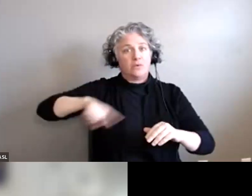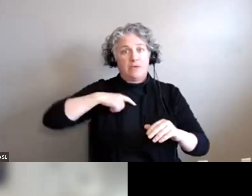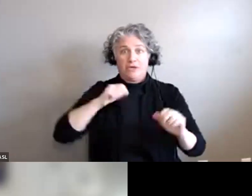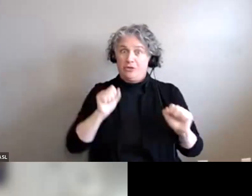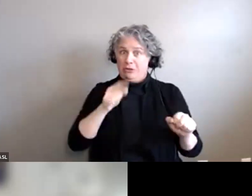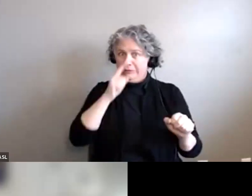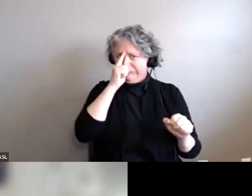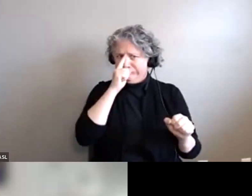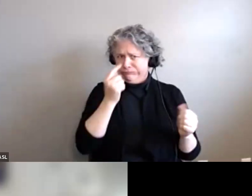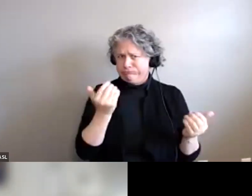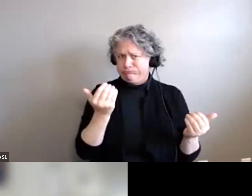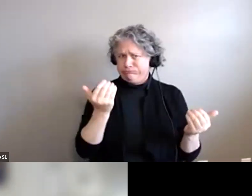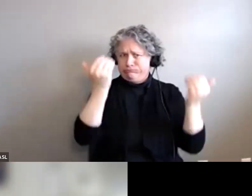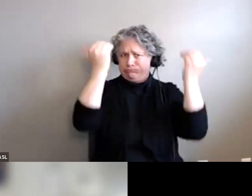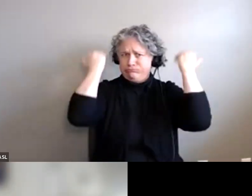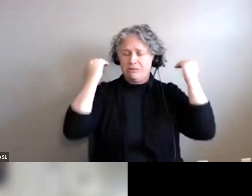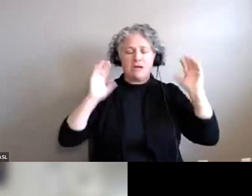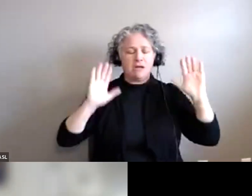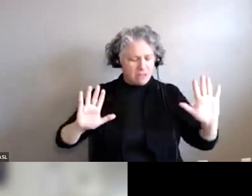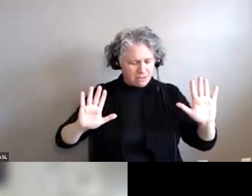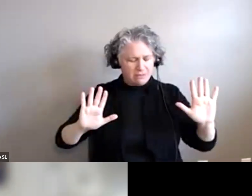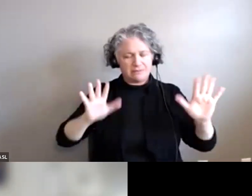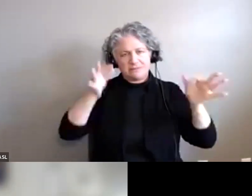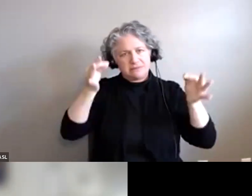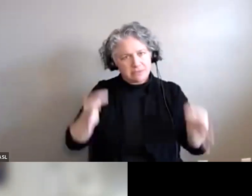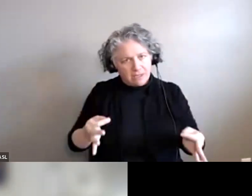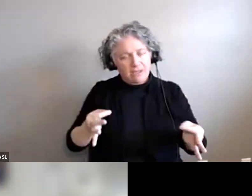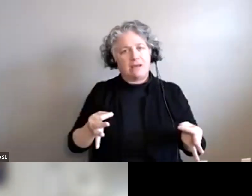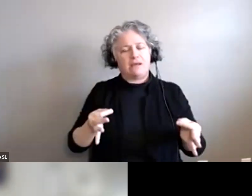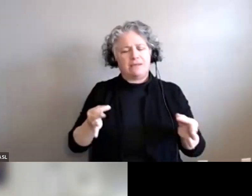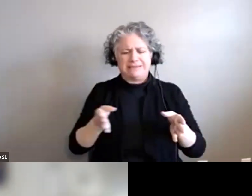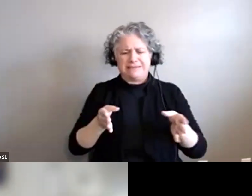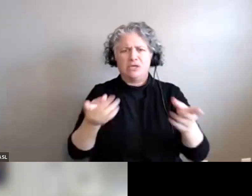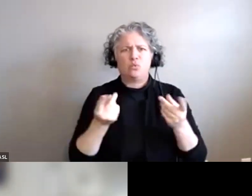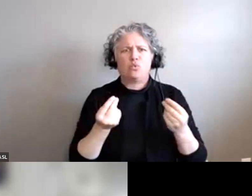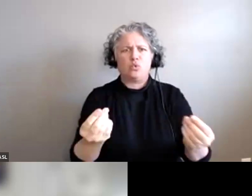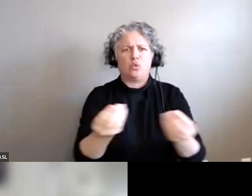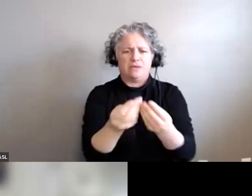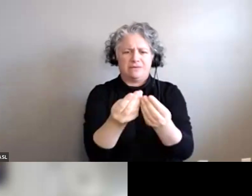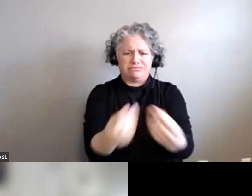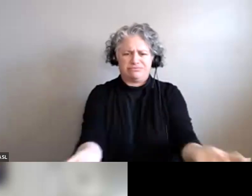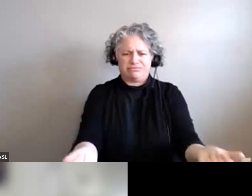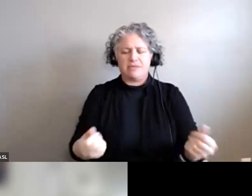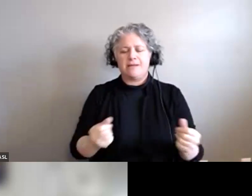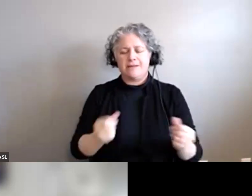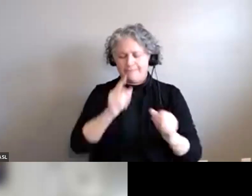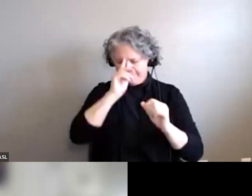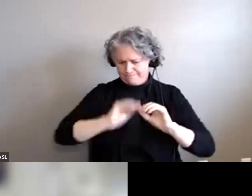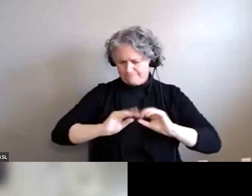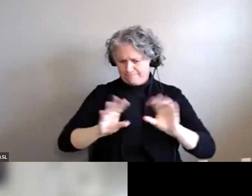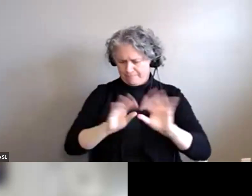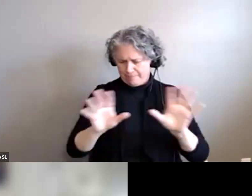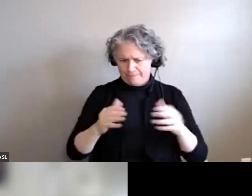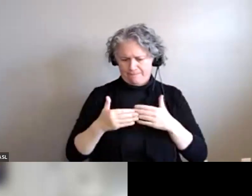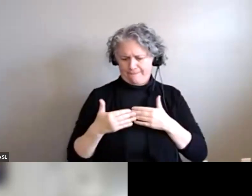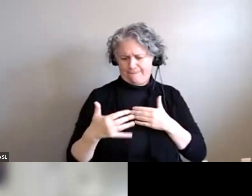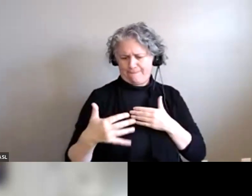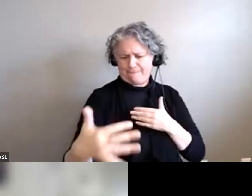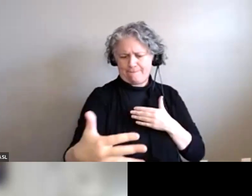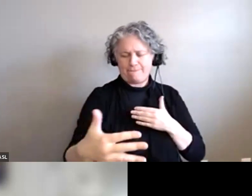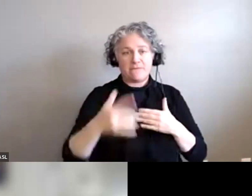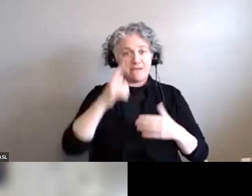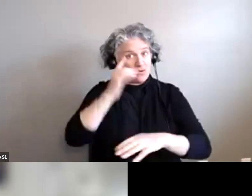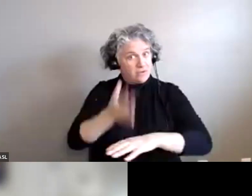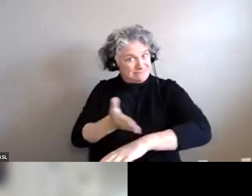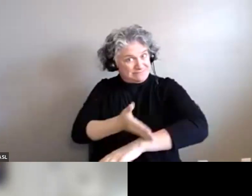we clarified our path forward. We knew that to make real progress, we needed a structured approach.